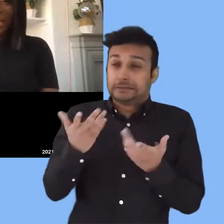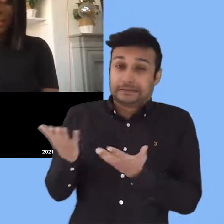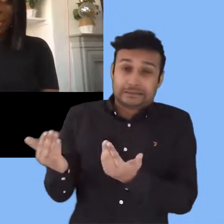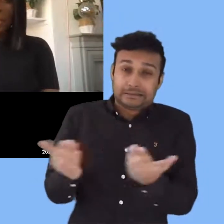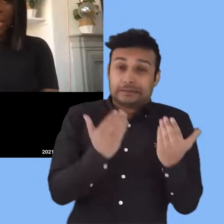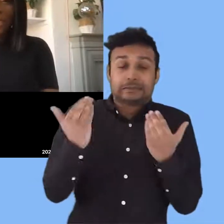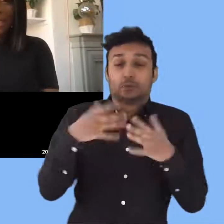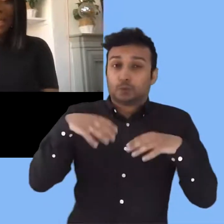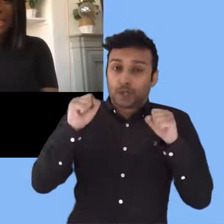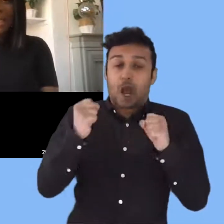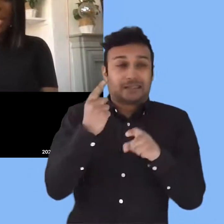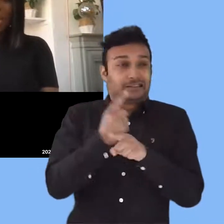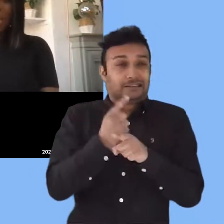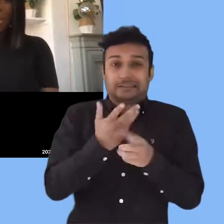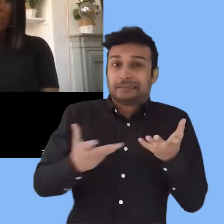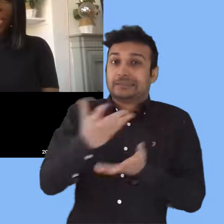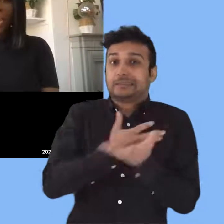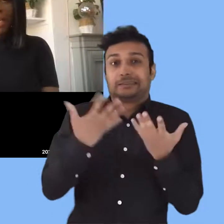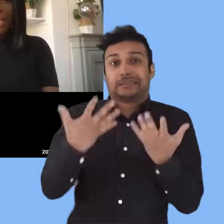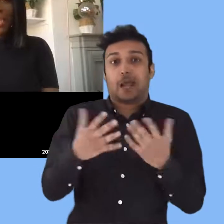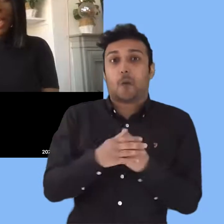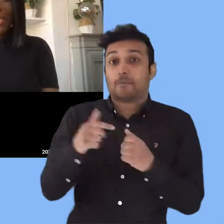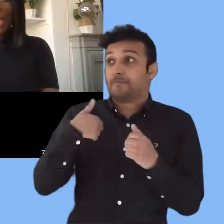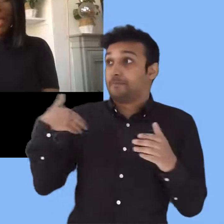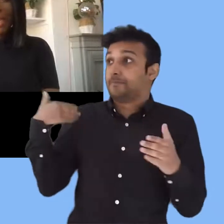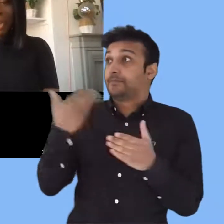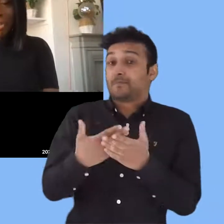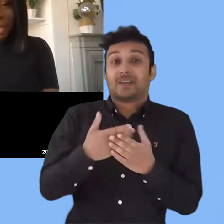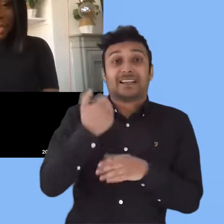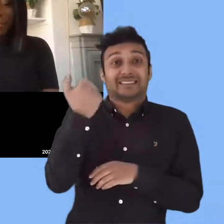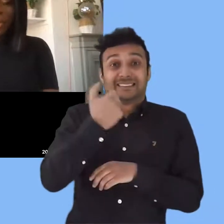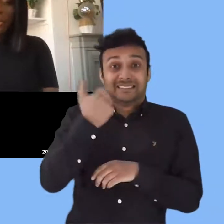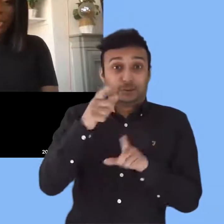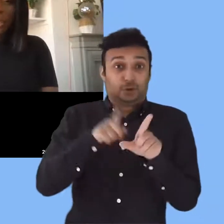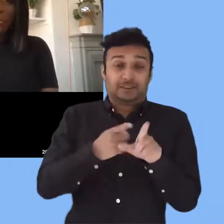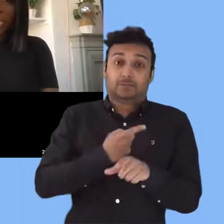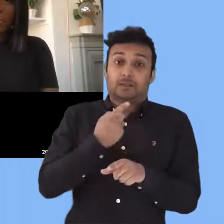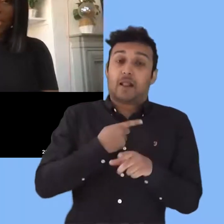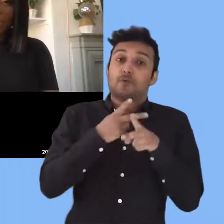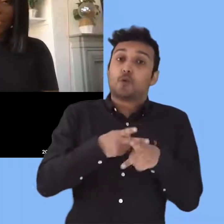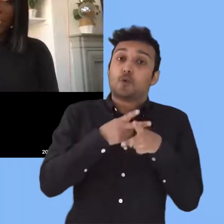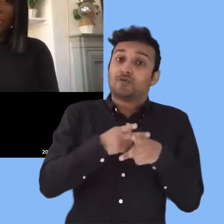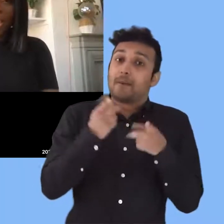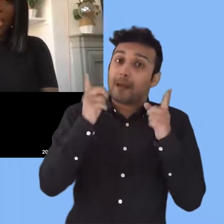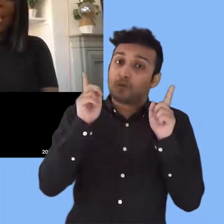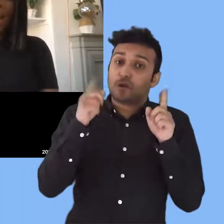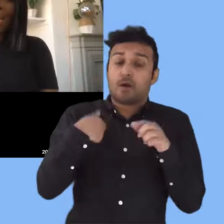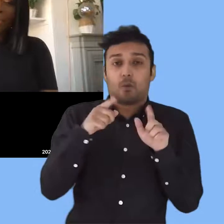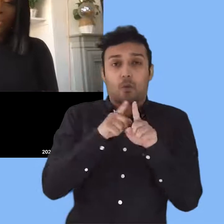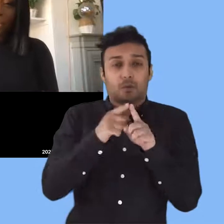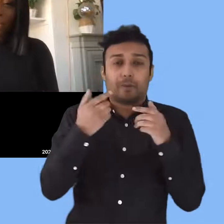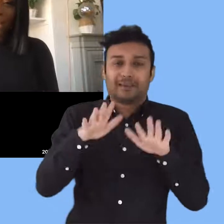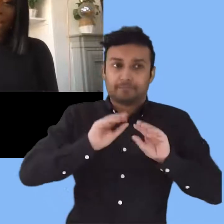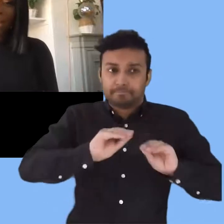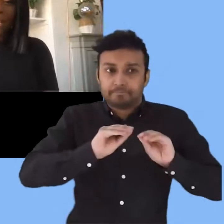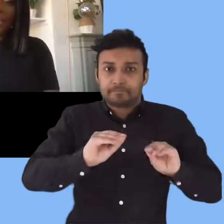early years. I'm coming out of 16 years of early years education as a nursery manager. I also spent some time teaching childcare and health